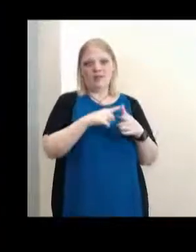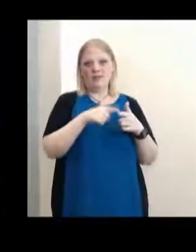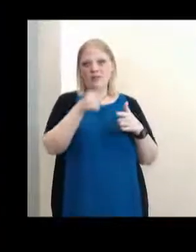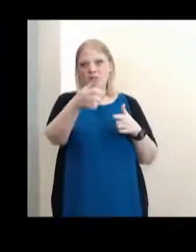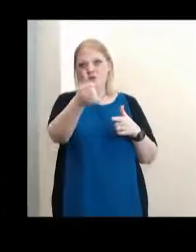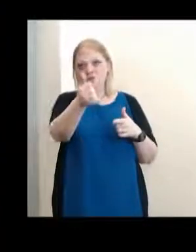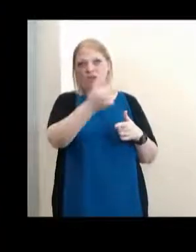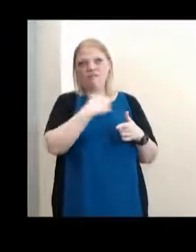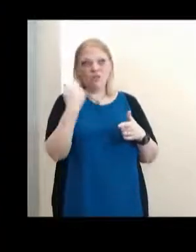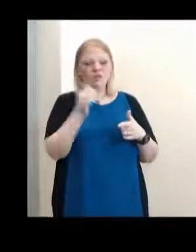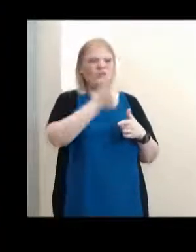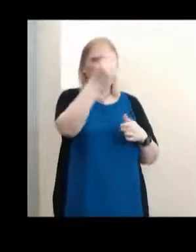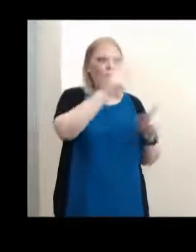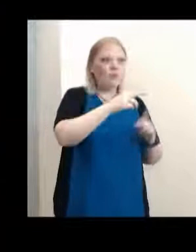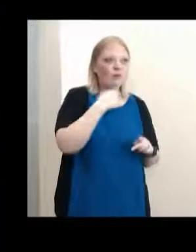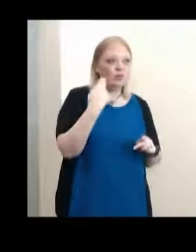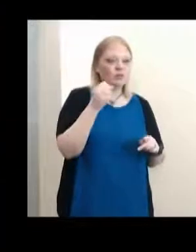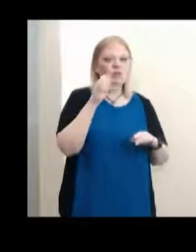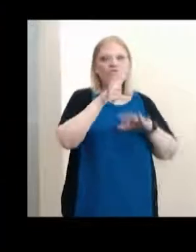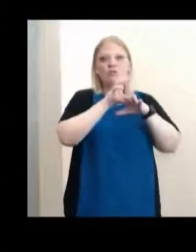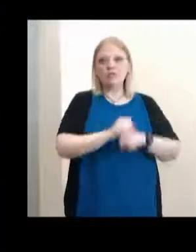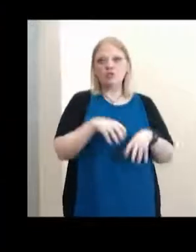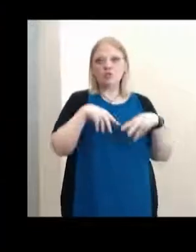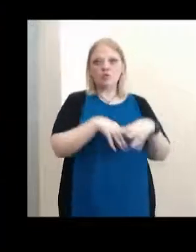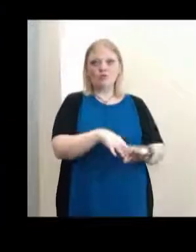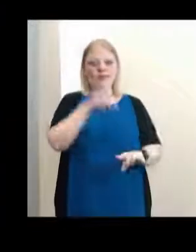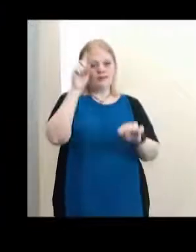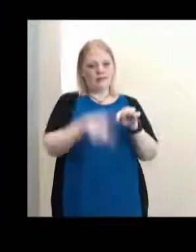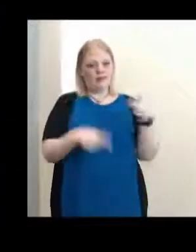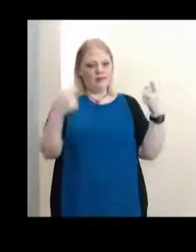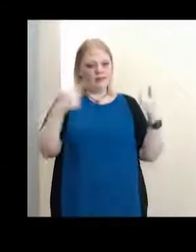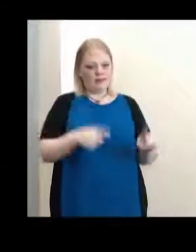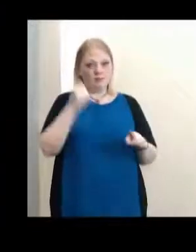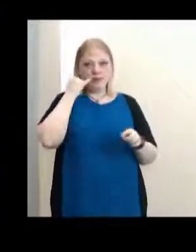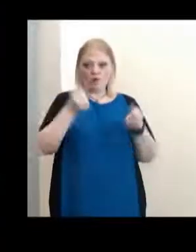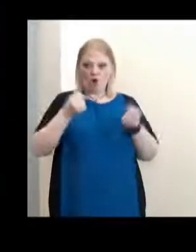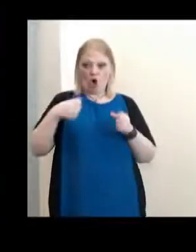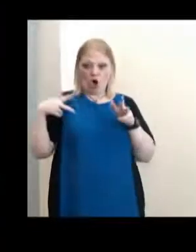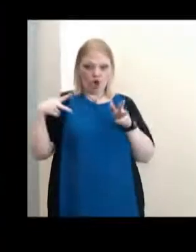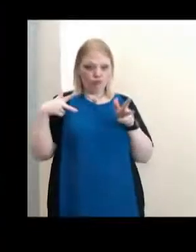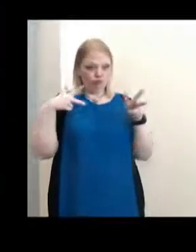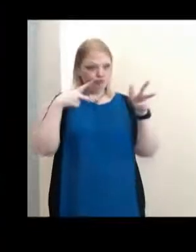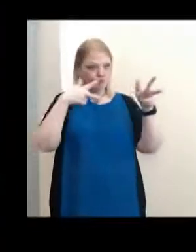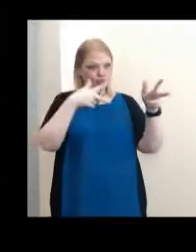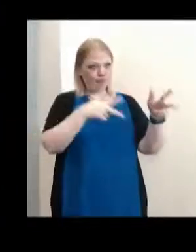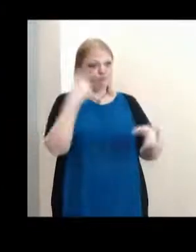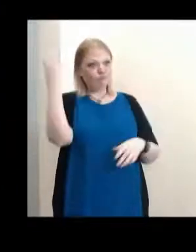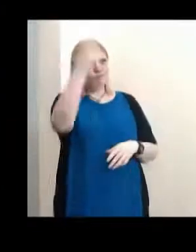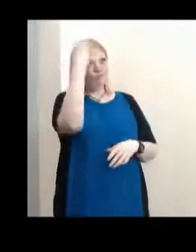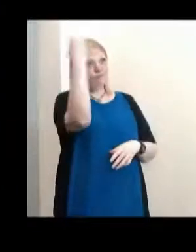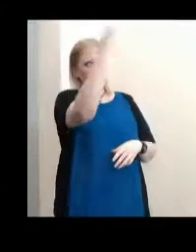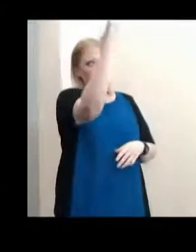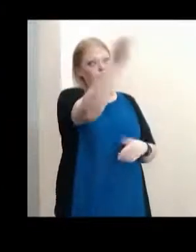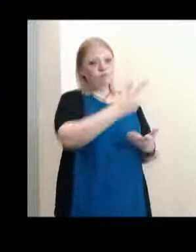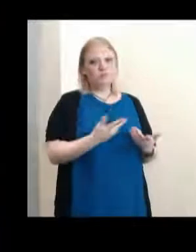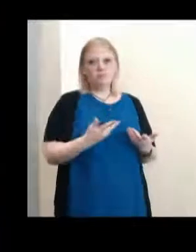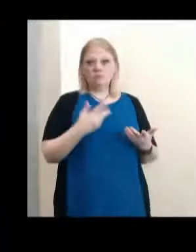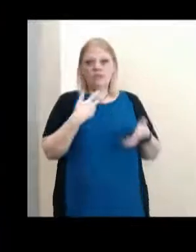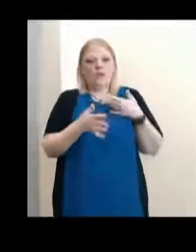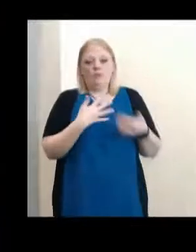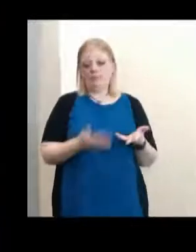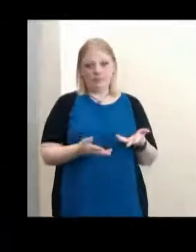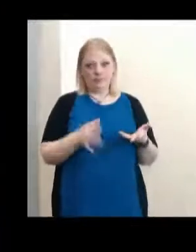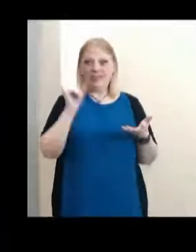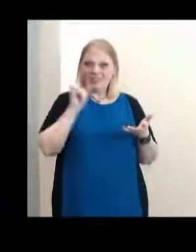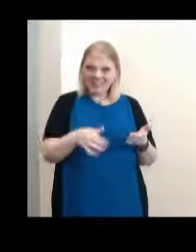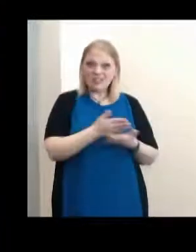at risk. So the traditional parade cannot be held. If they do a car parade, driving around neighborhoods, however it's done,